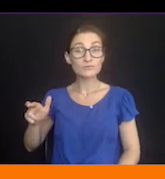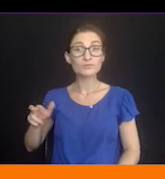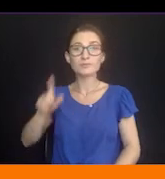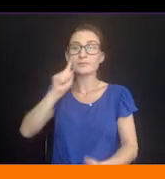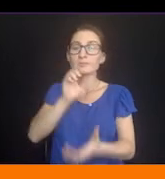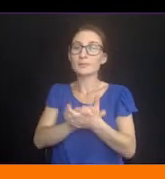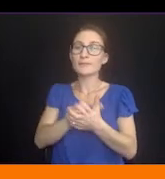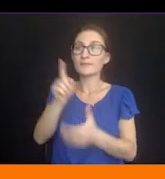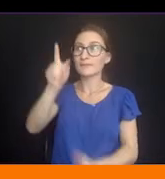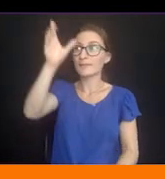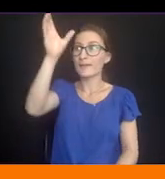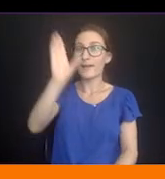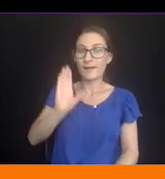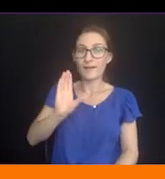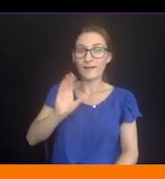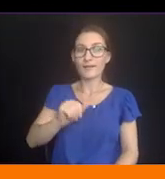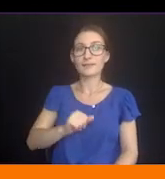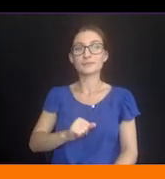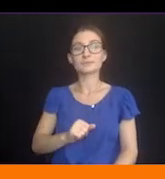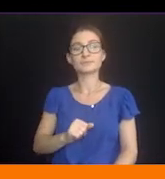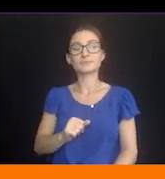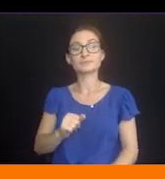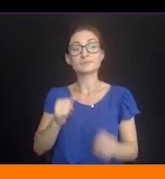has a lot to do with if you are religious,